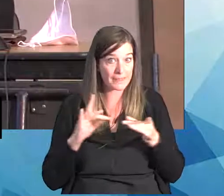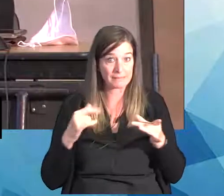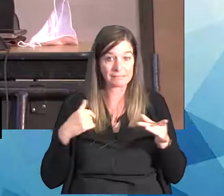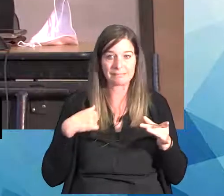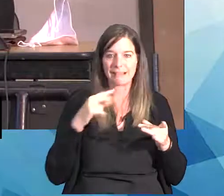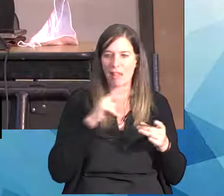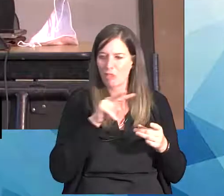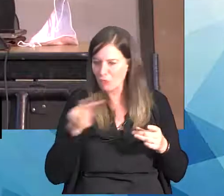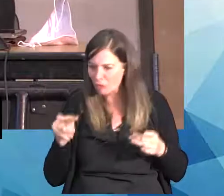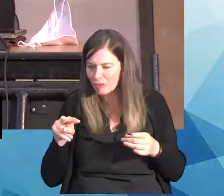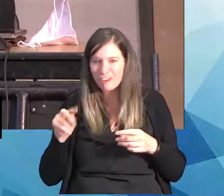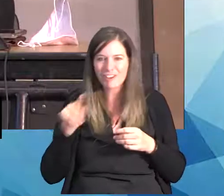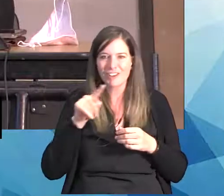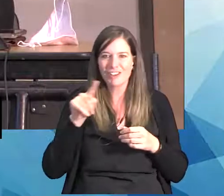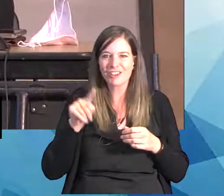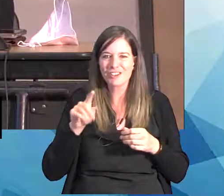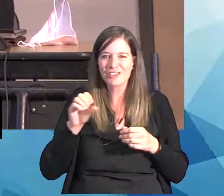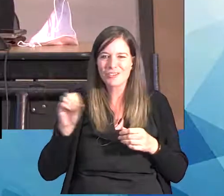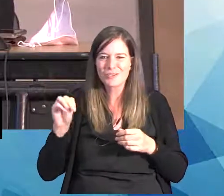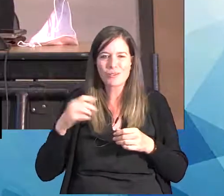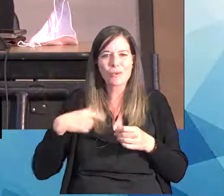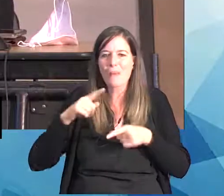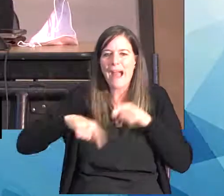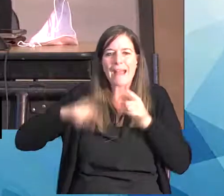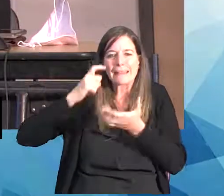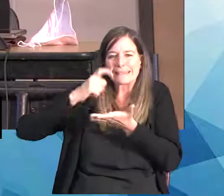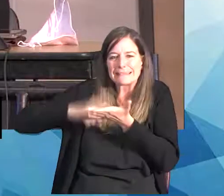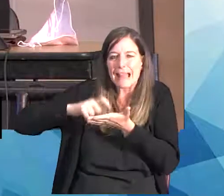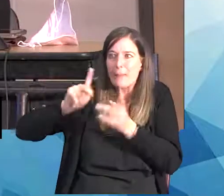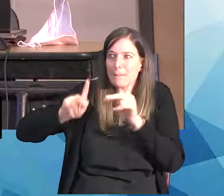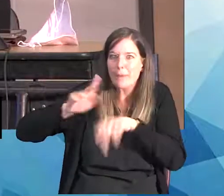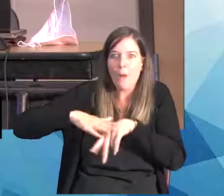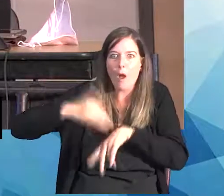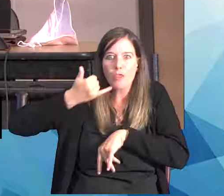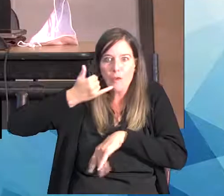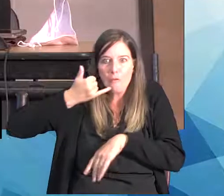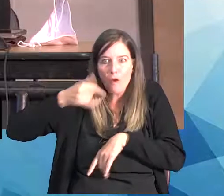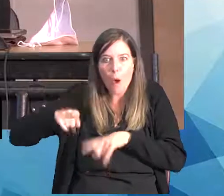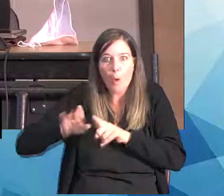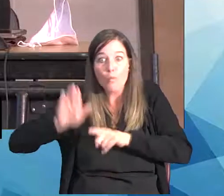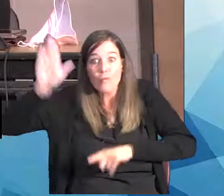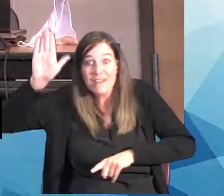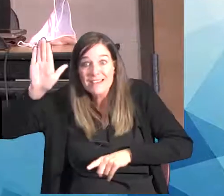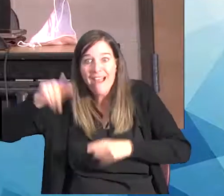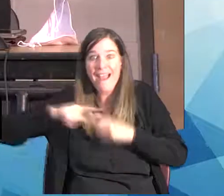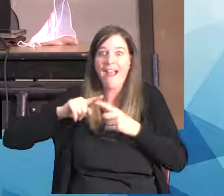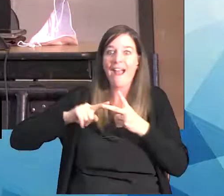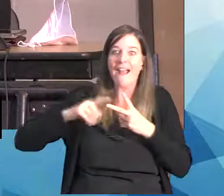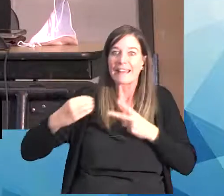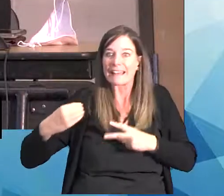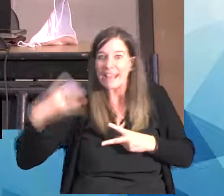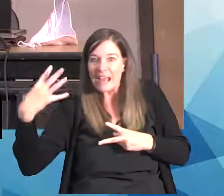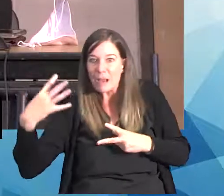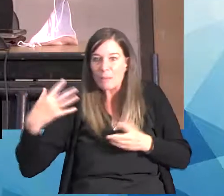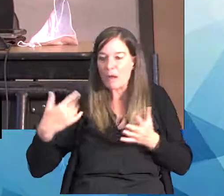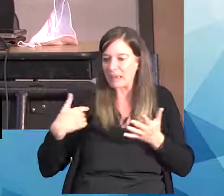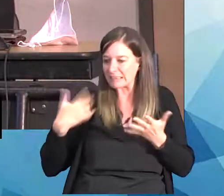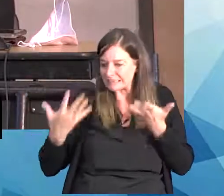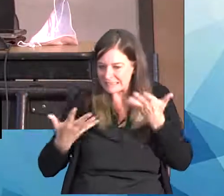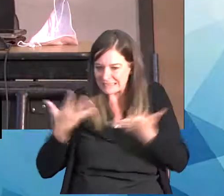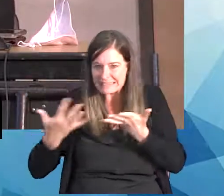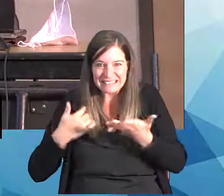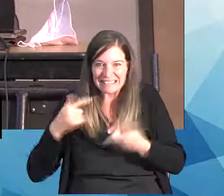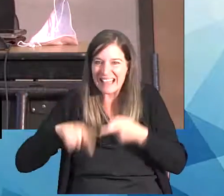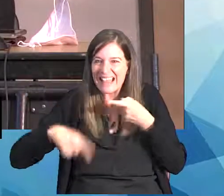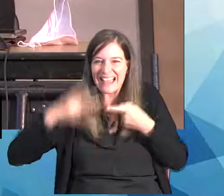the people attending remotely are raising their hands or turning on their cameras. I I don't have any visual indication. I just